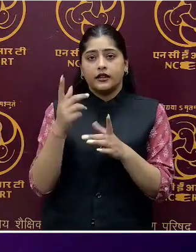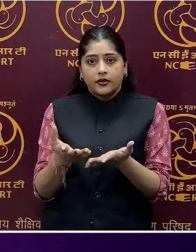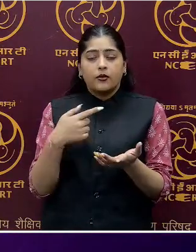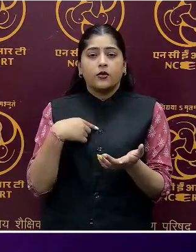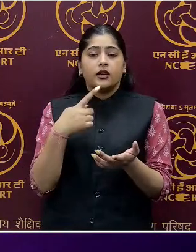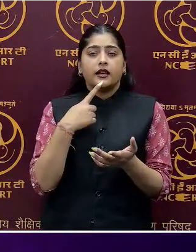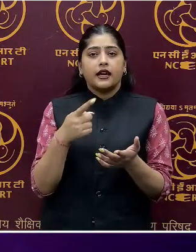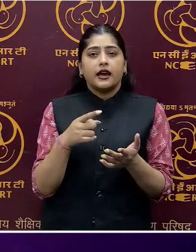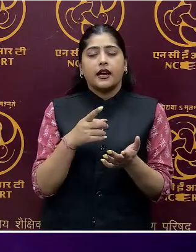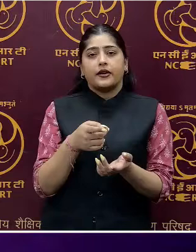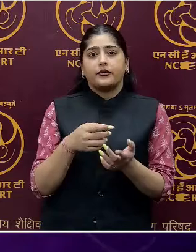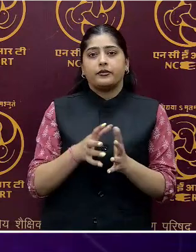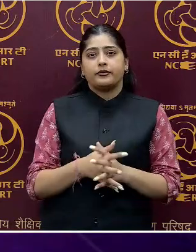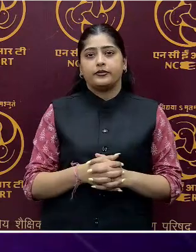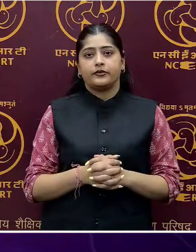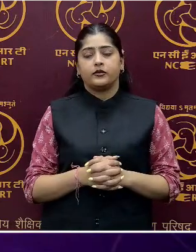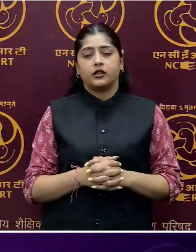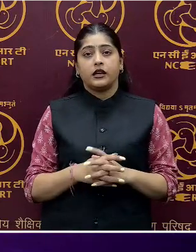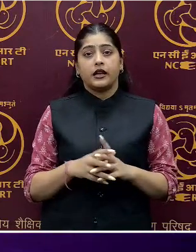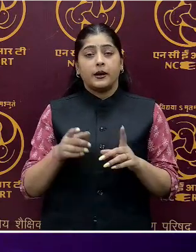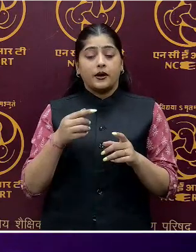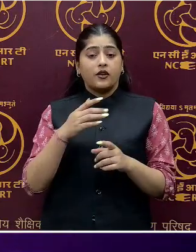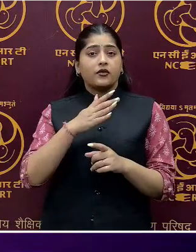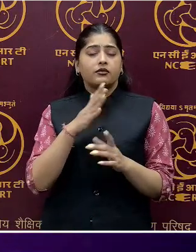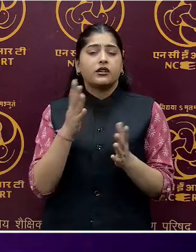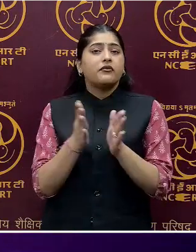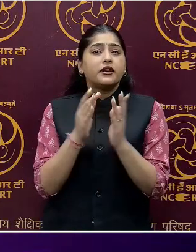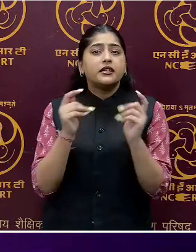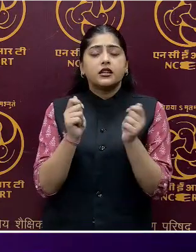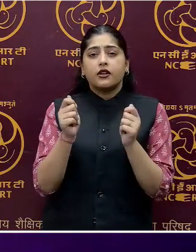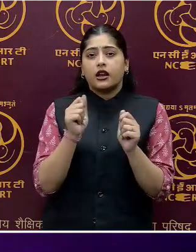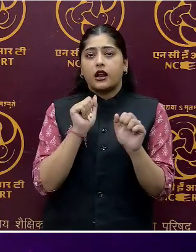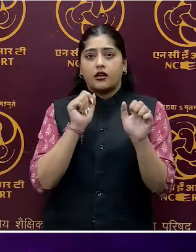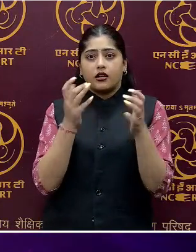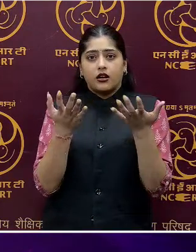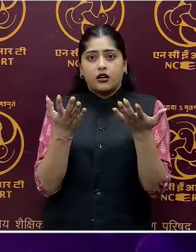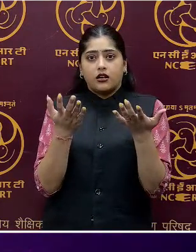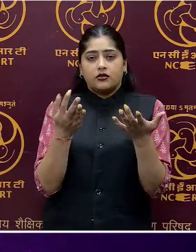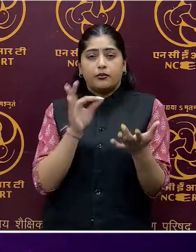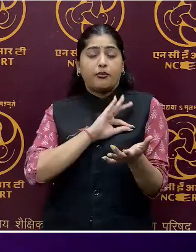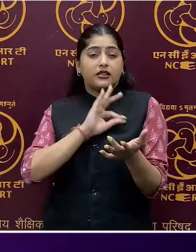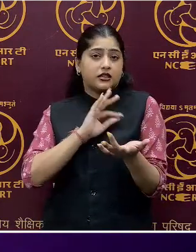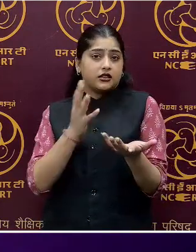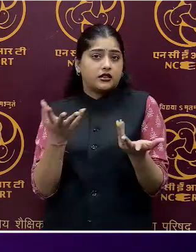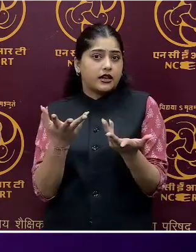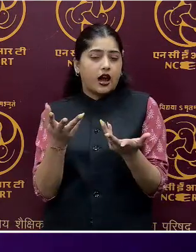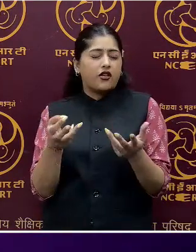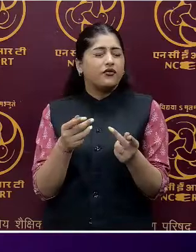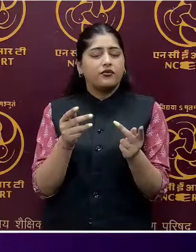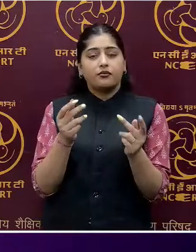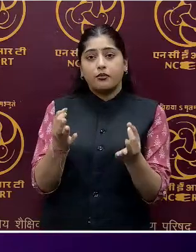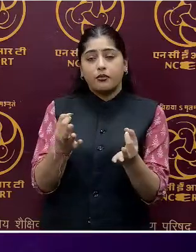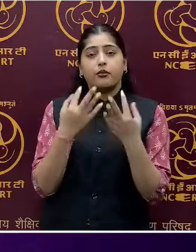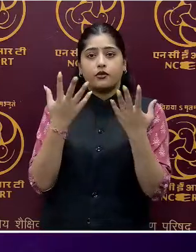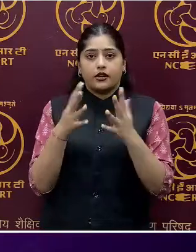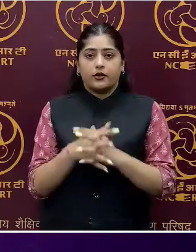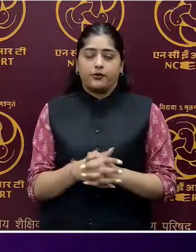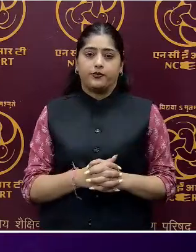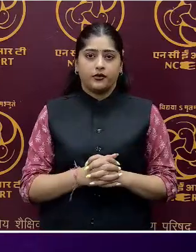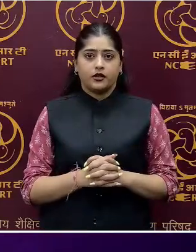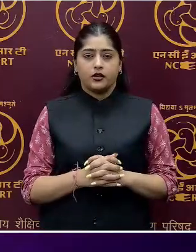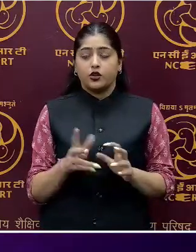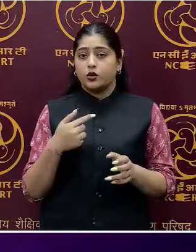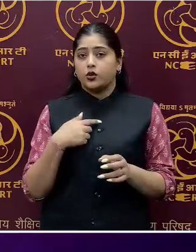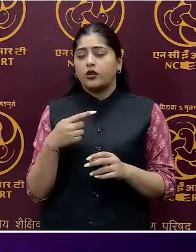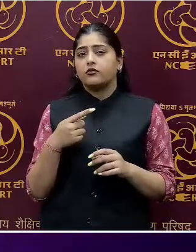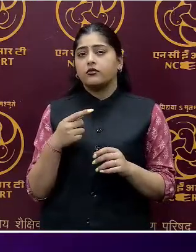Which festival do you like the most and why? So I cannot directly question to my students, they'll be answering in the chat box only. So this question